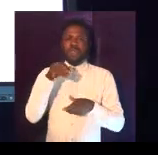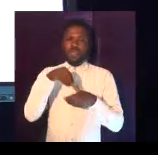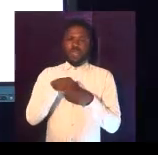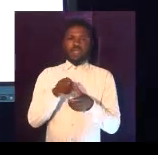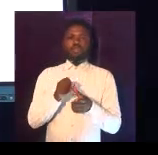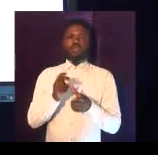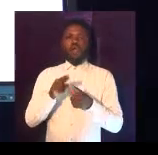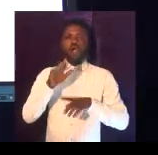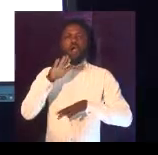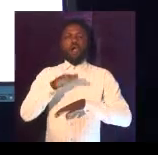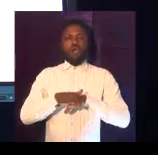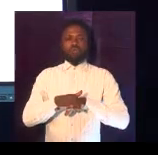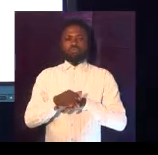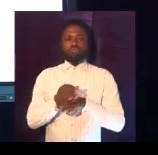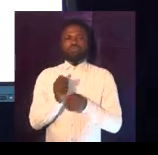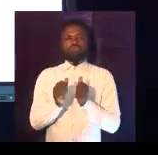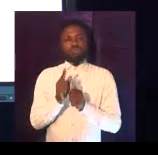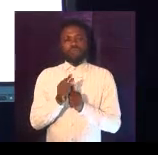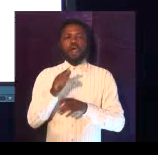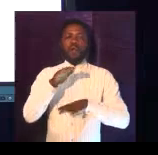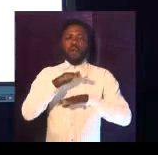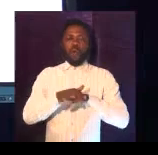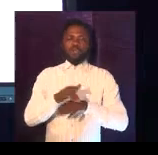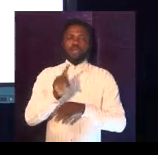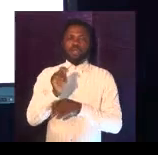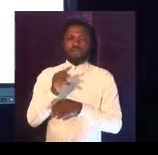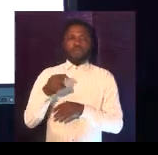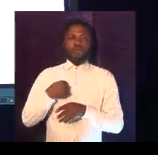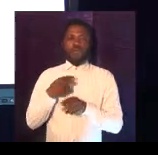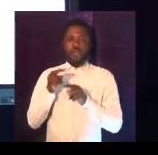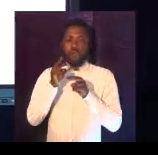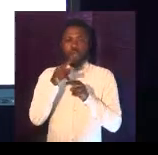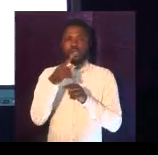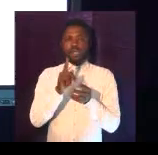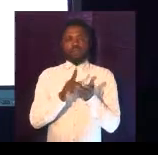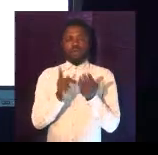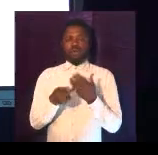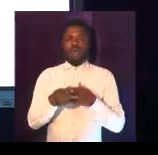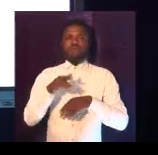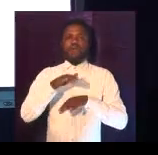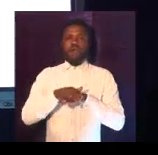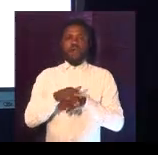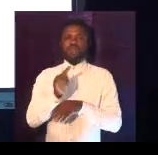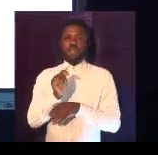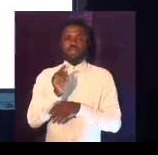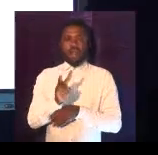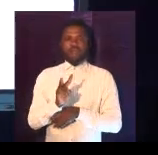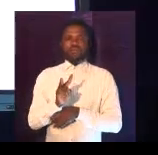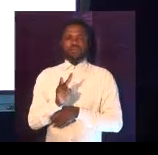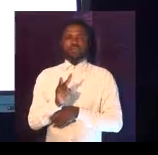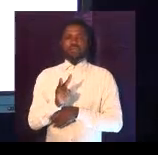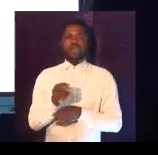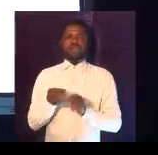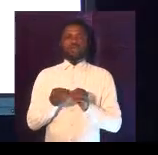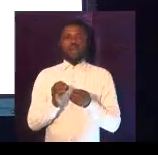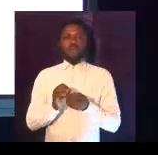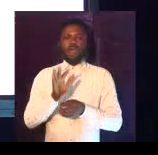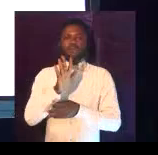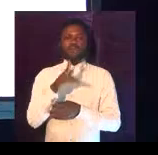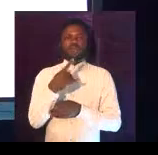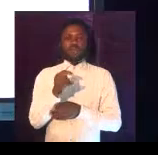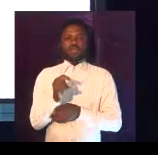television. In or on? On television. We watched the program on